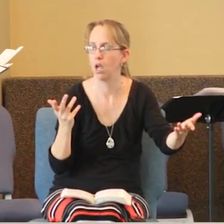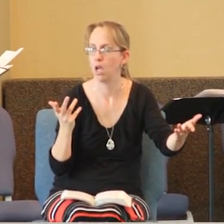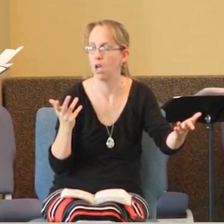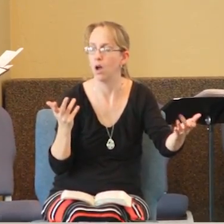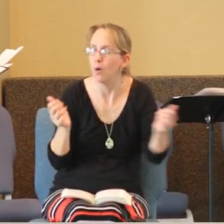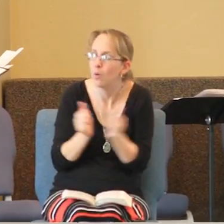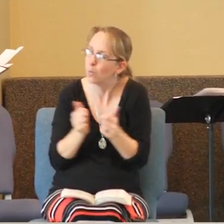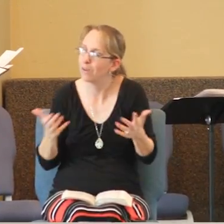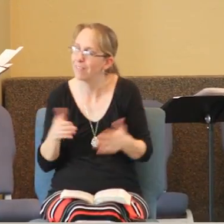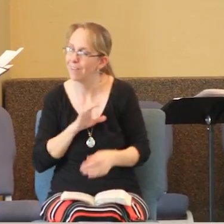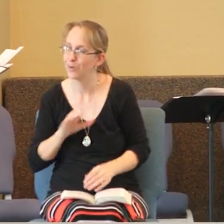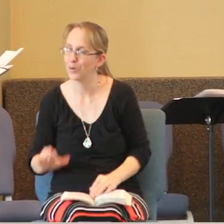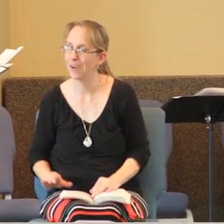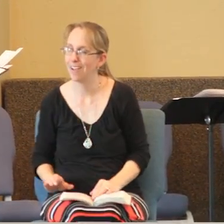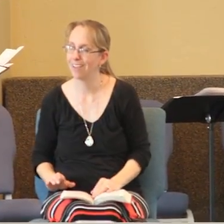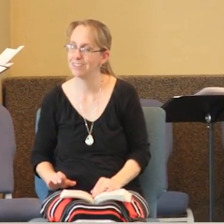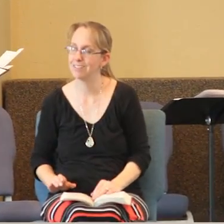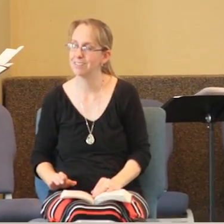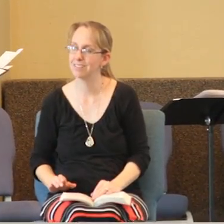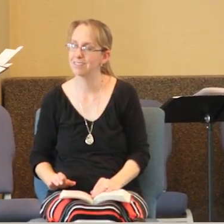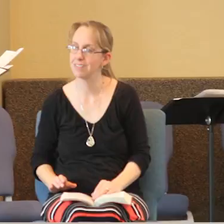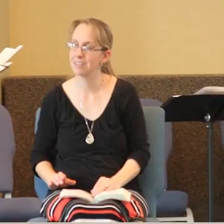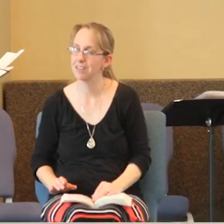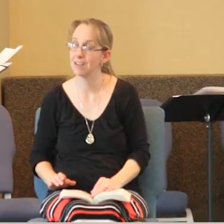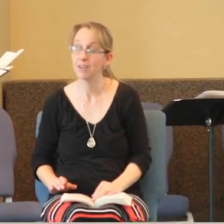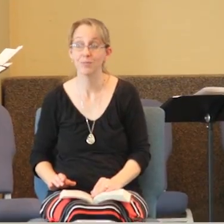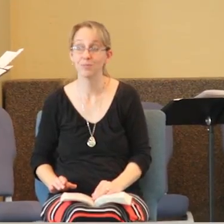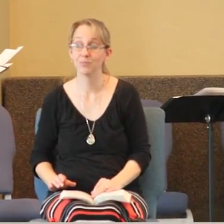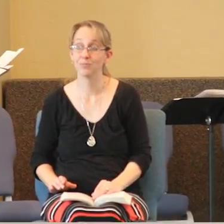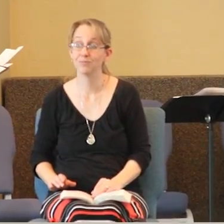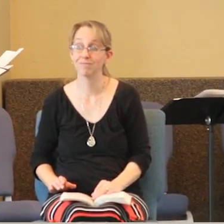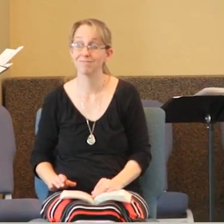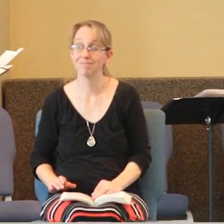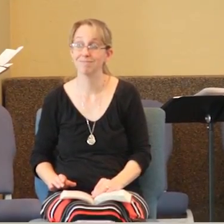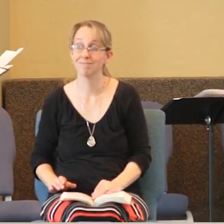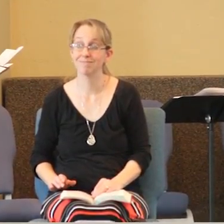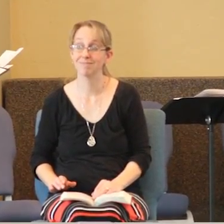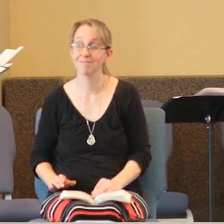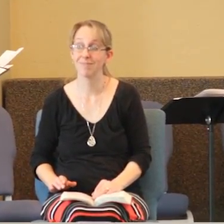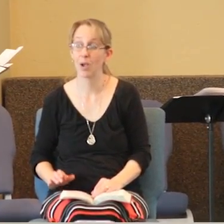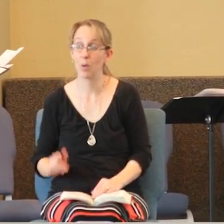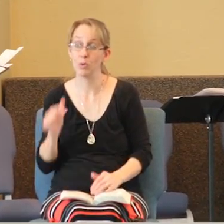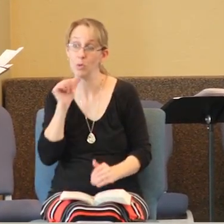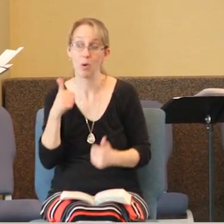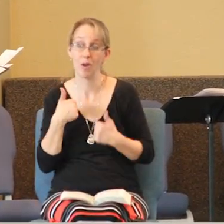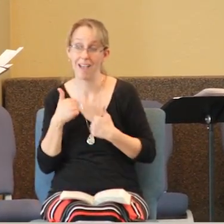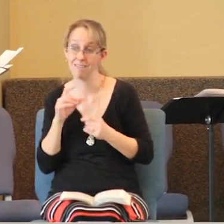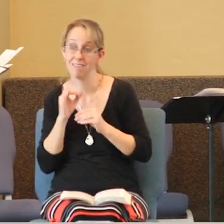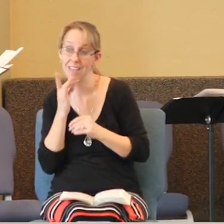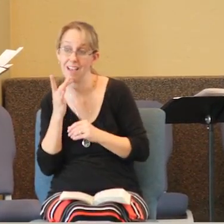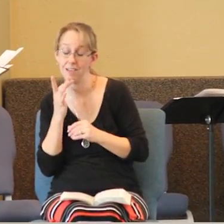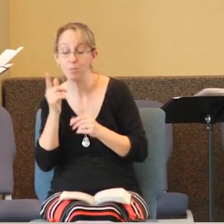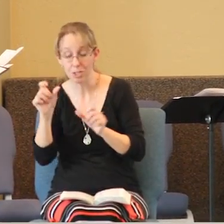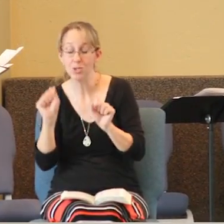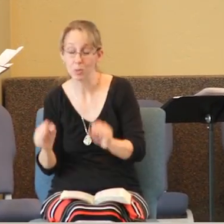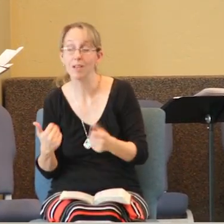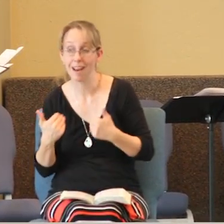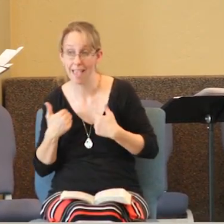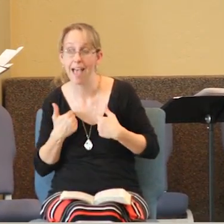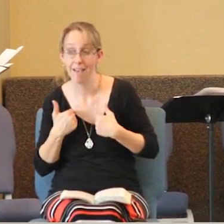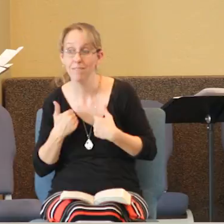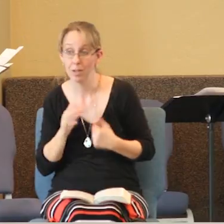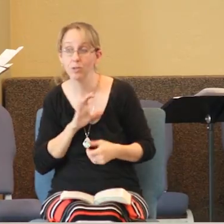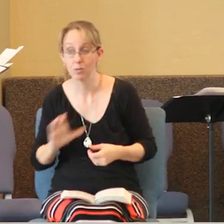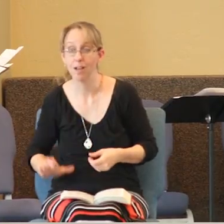That without Christ, light. But you can have Christ, because he wants